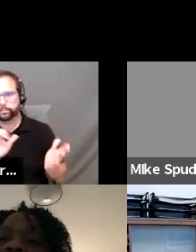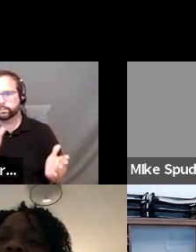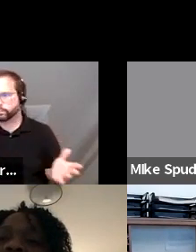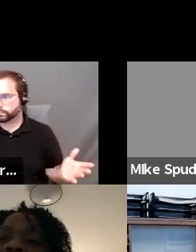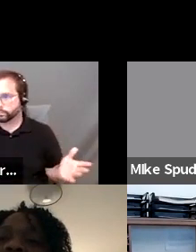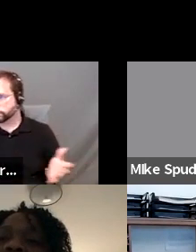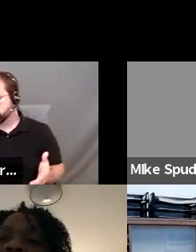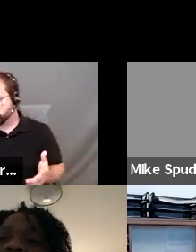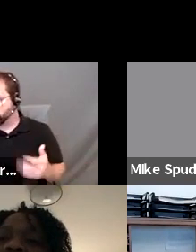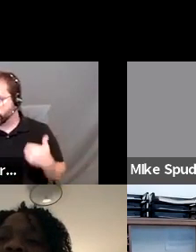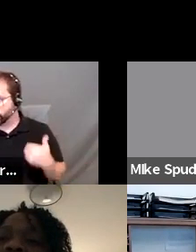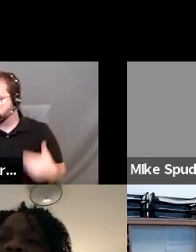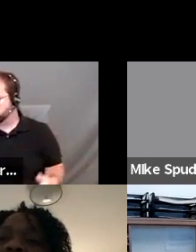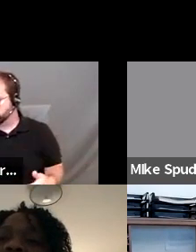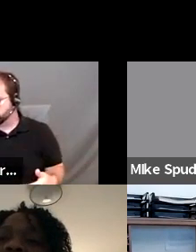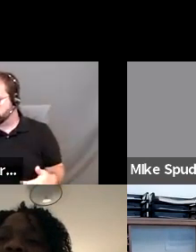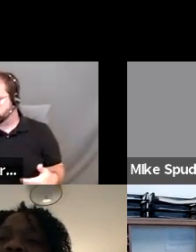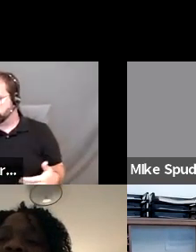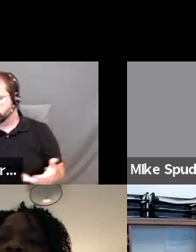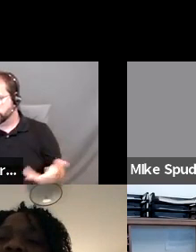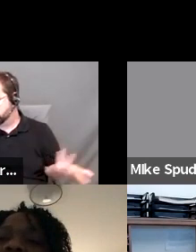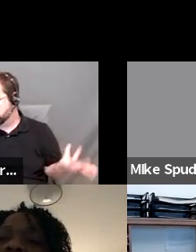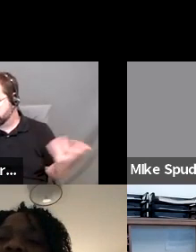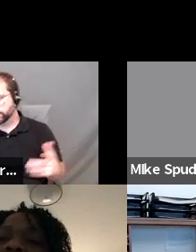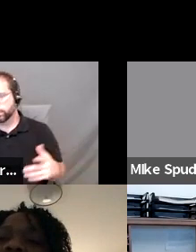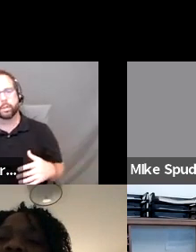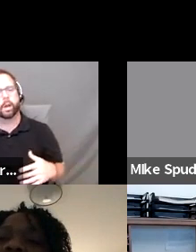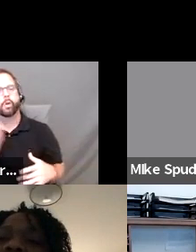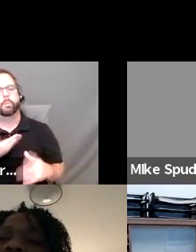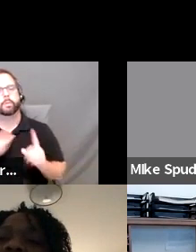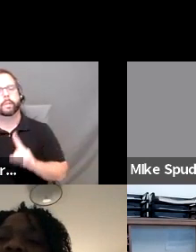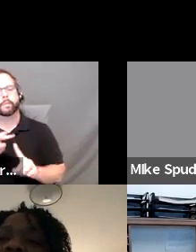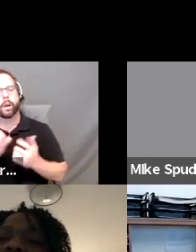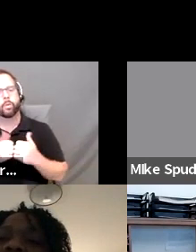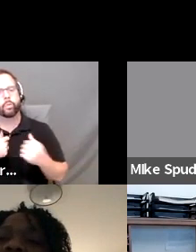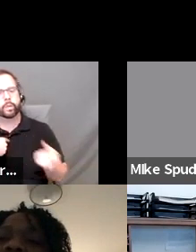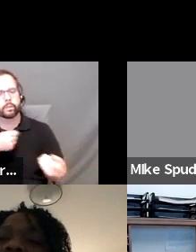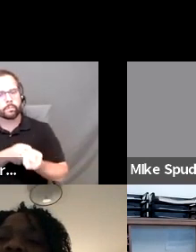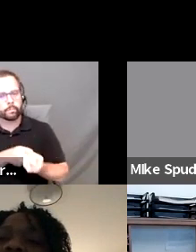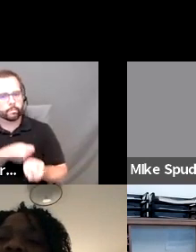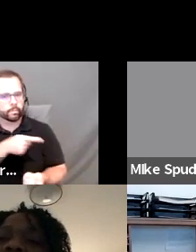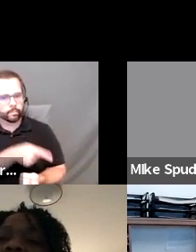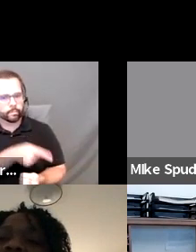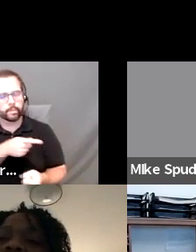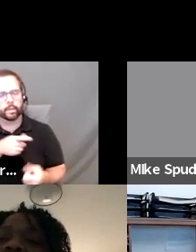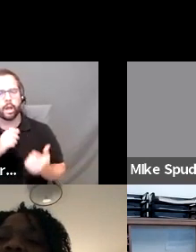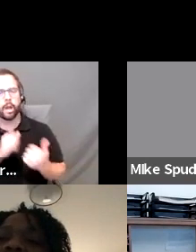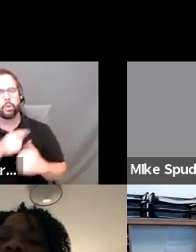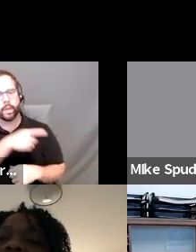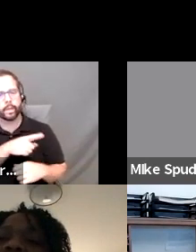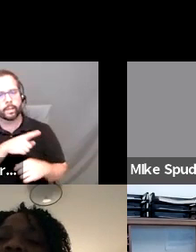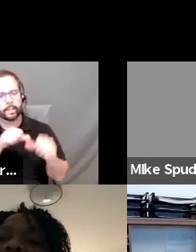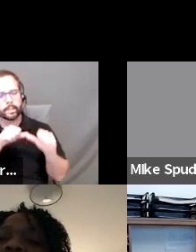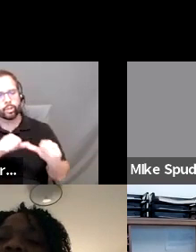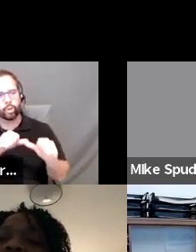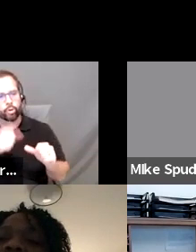it's about what can we do to support each individual in their ability to maintain from day to day. And then on top of that,